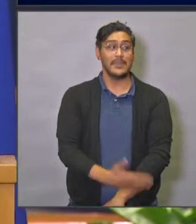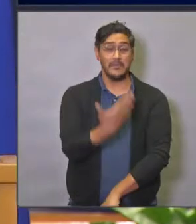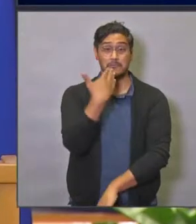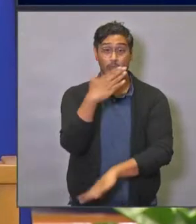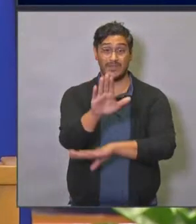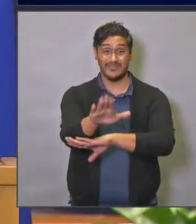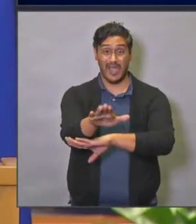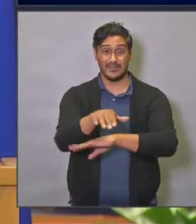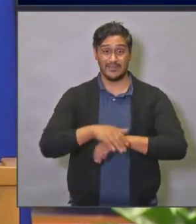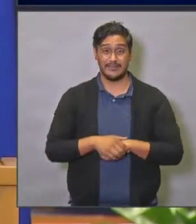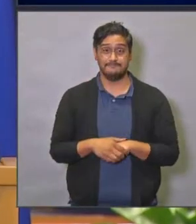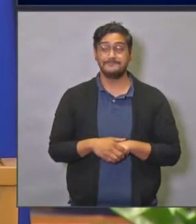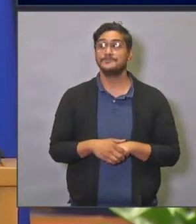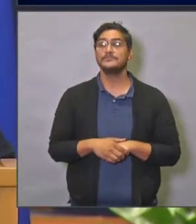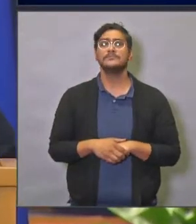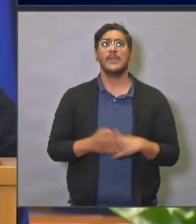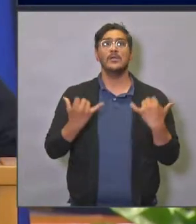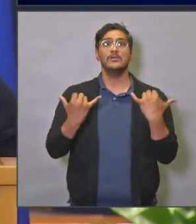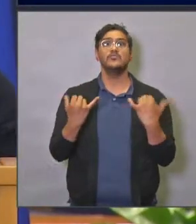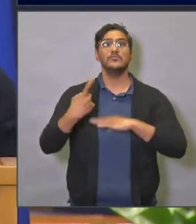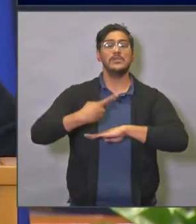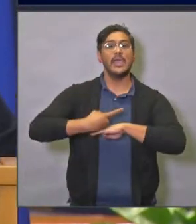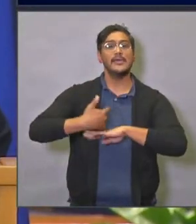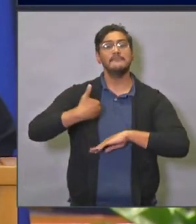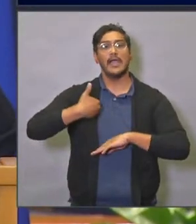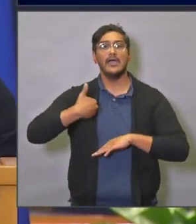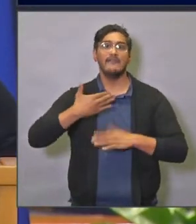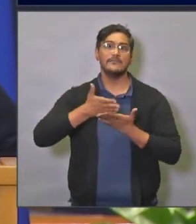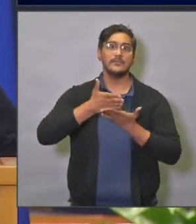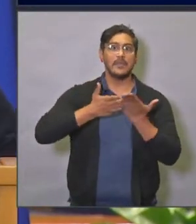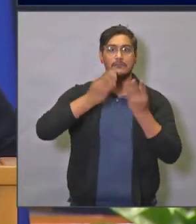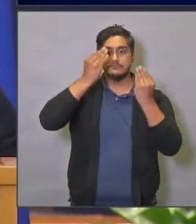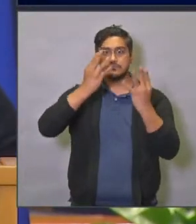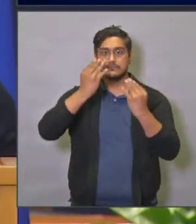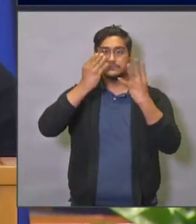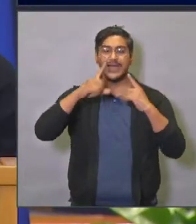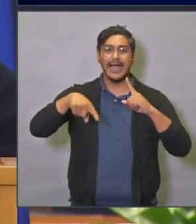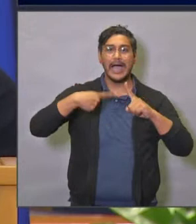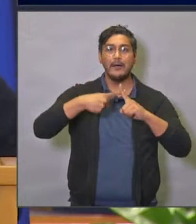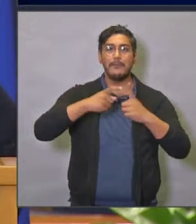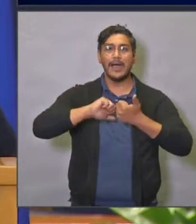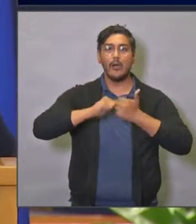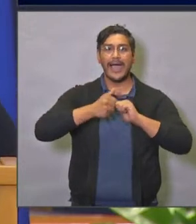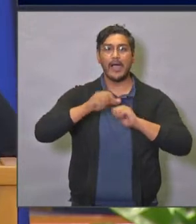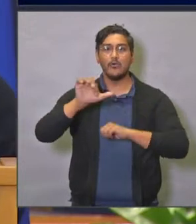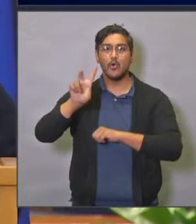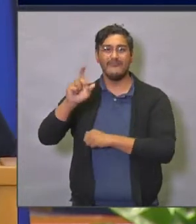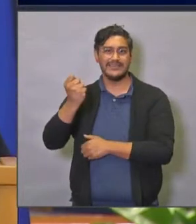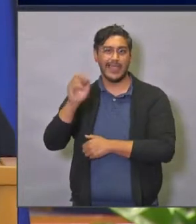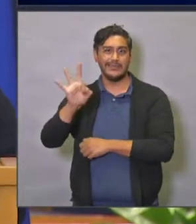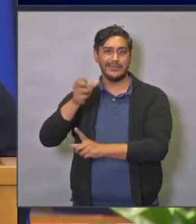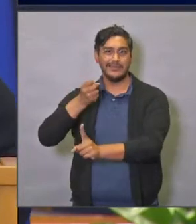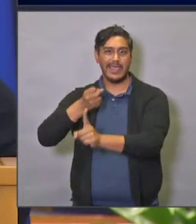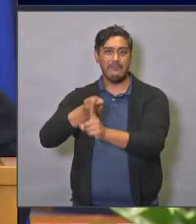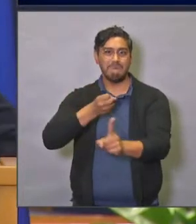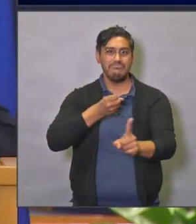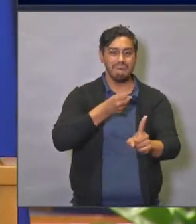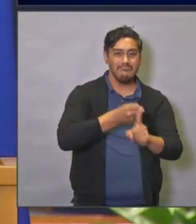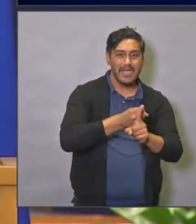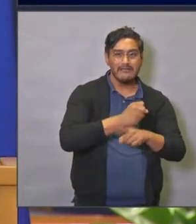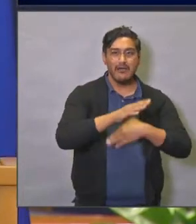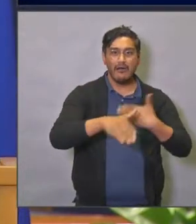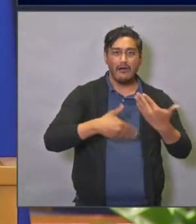Buenas tardes. Hoy tenemos algunas actualizaciones sobre el impacto de COVID-19 entre los